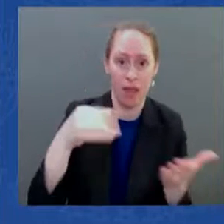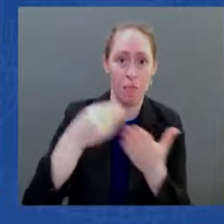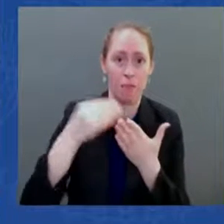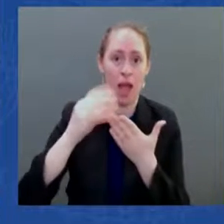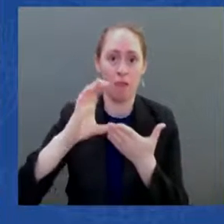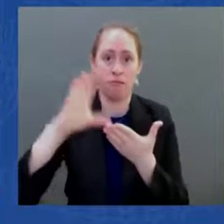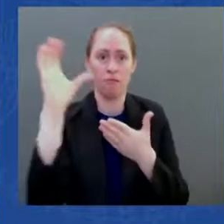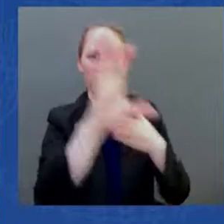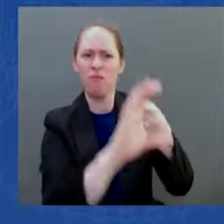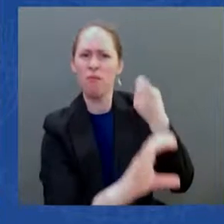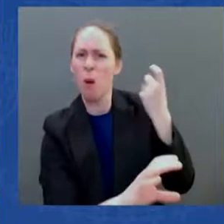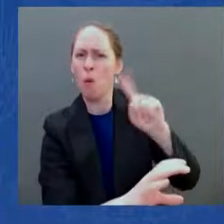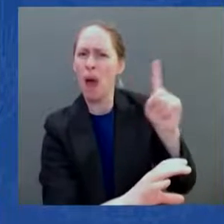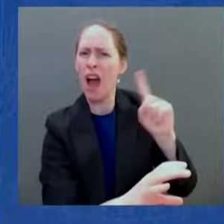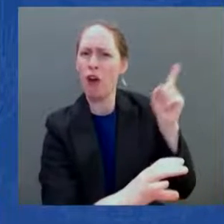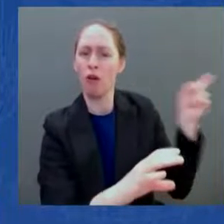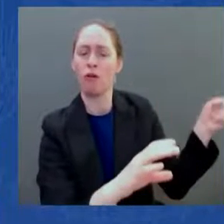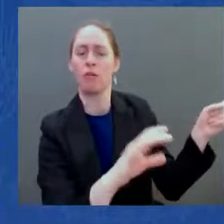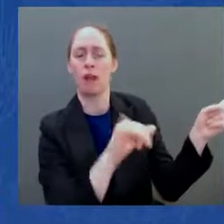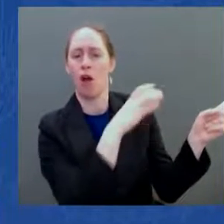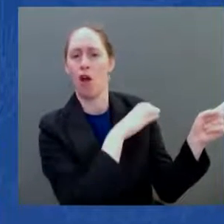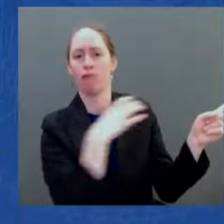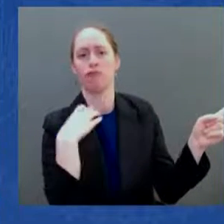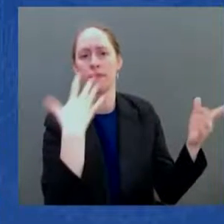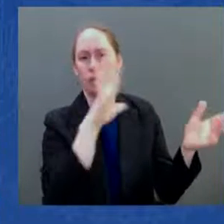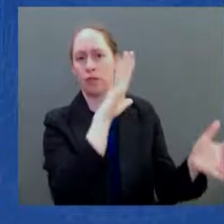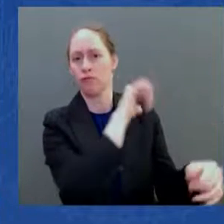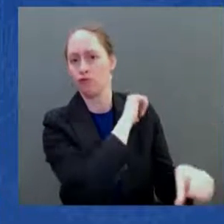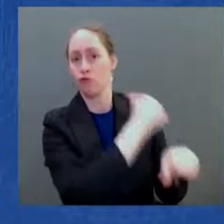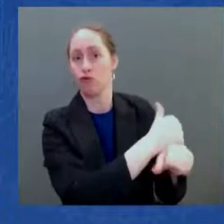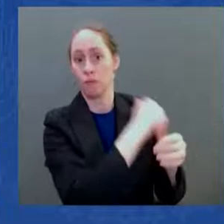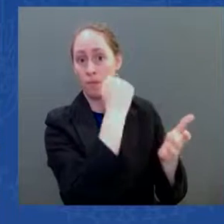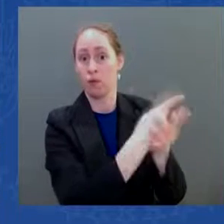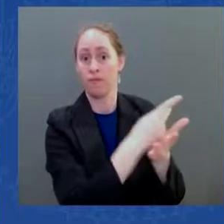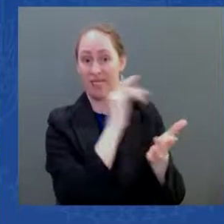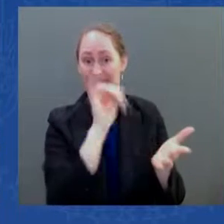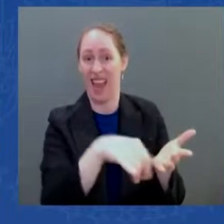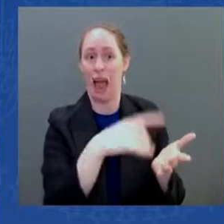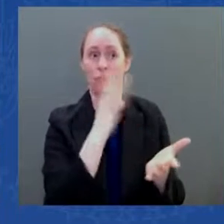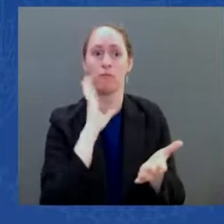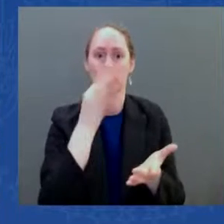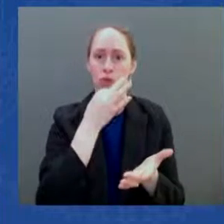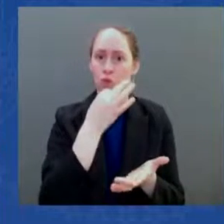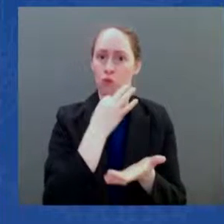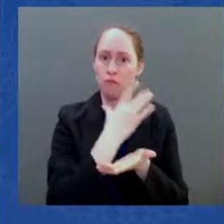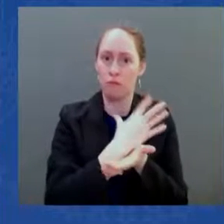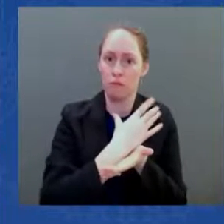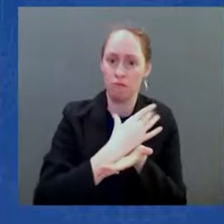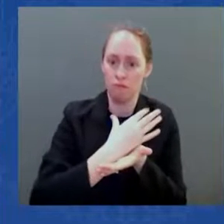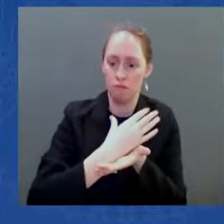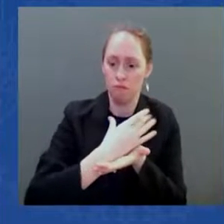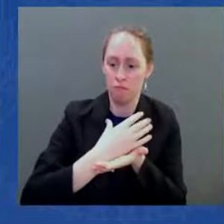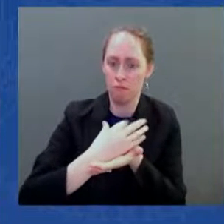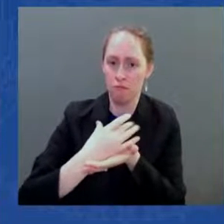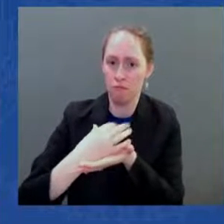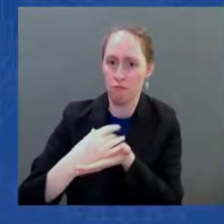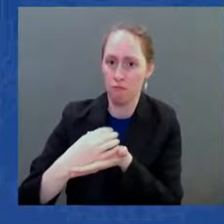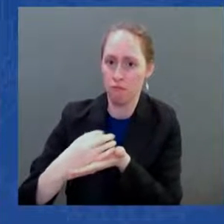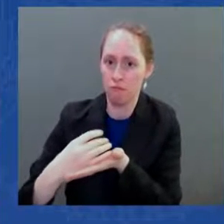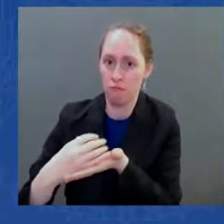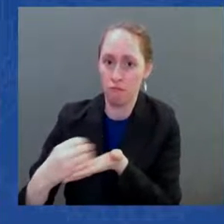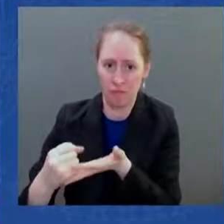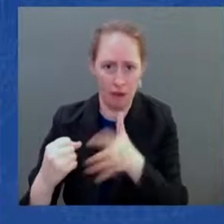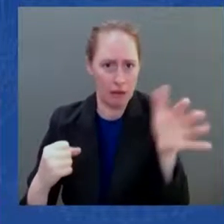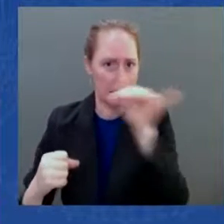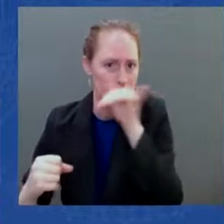in a bipartisan spending bill last month. In order to sustain Ukraine for the duration of this fight, next week I'm going to